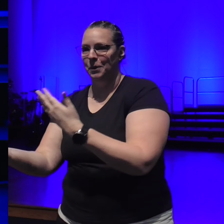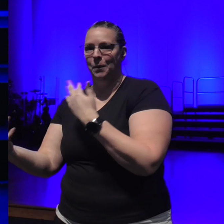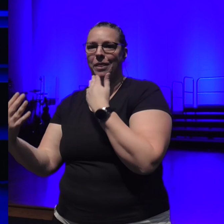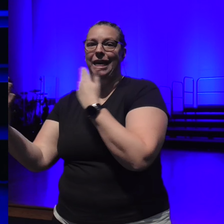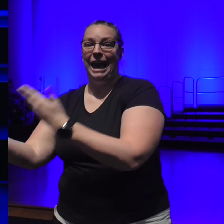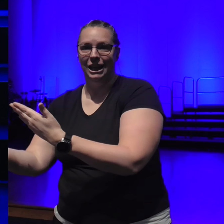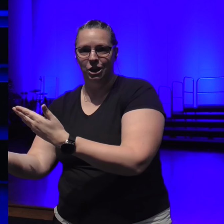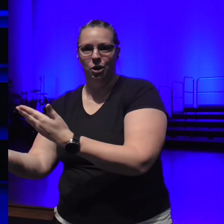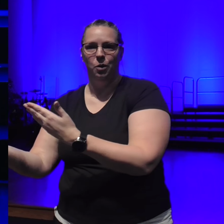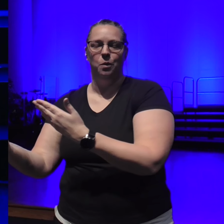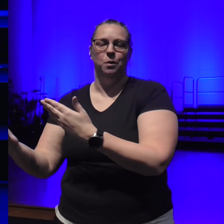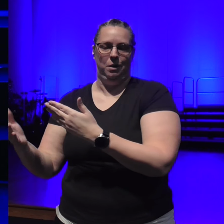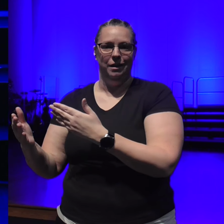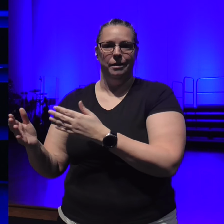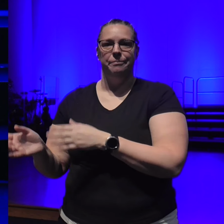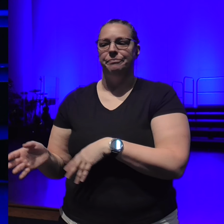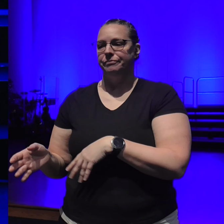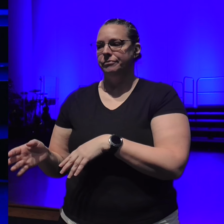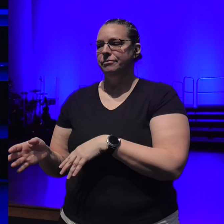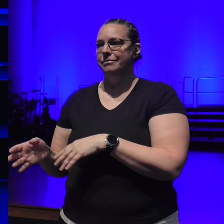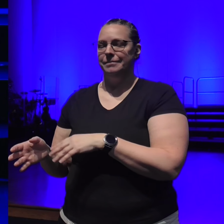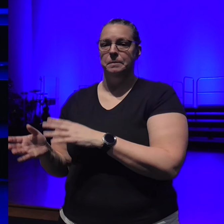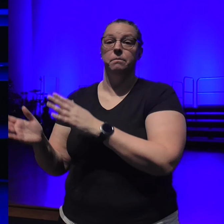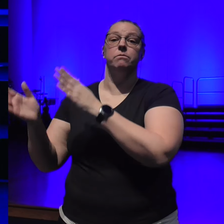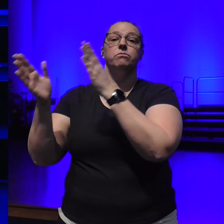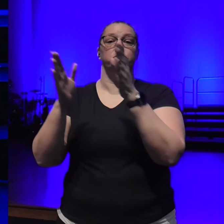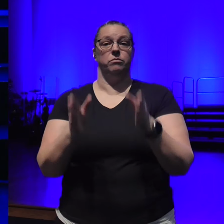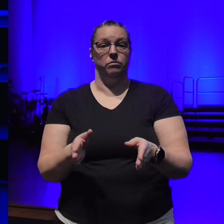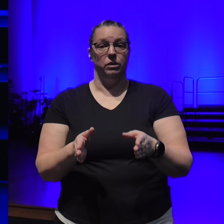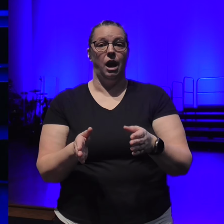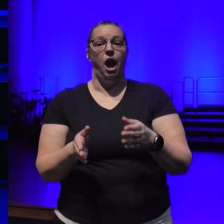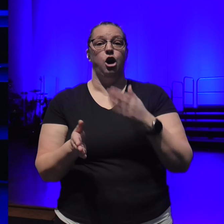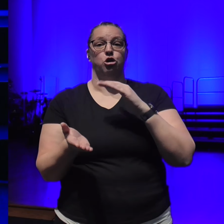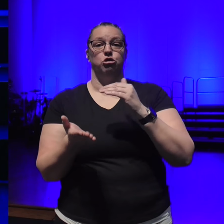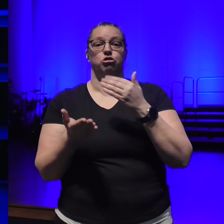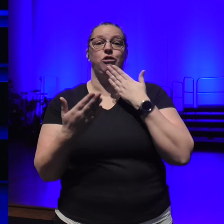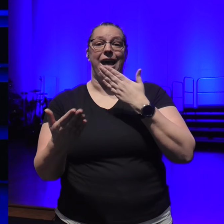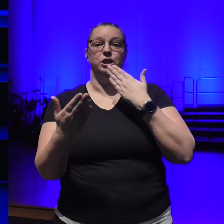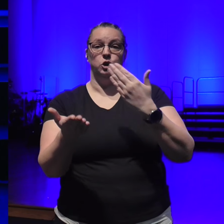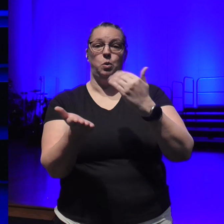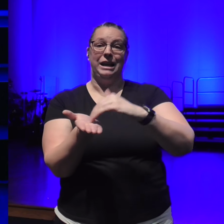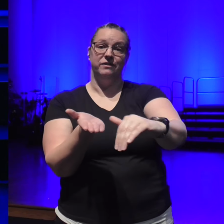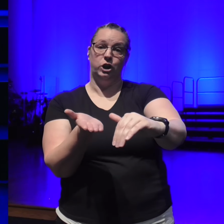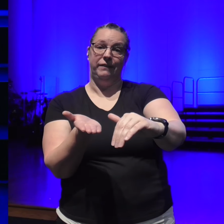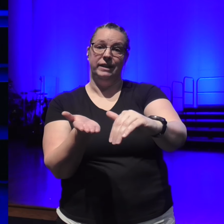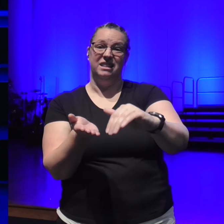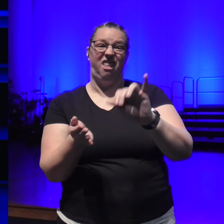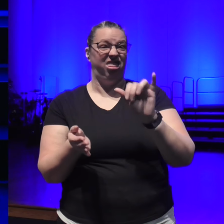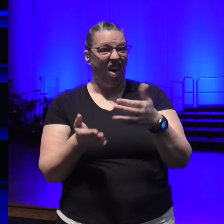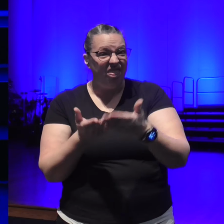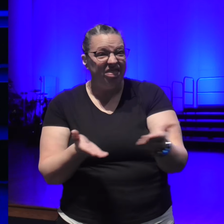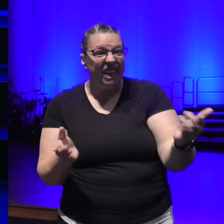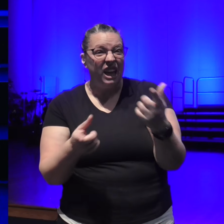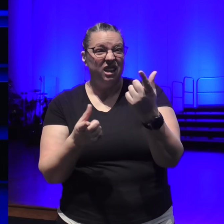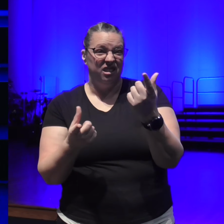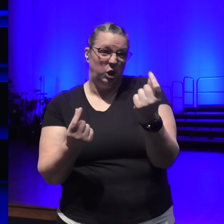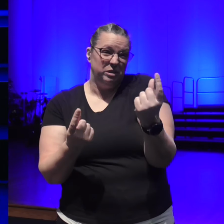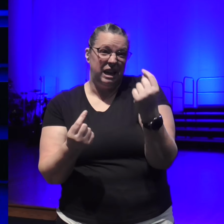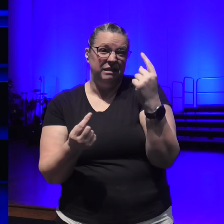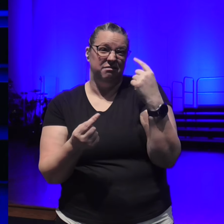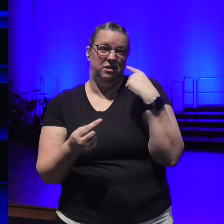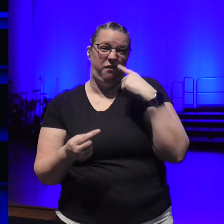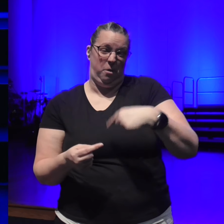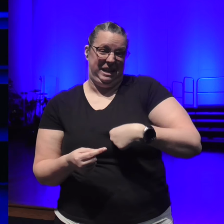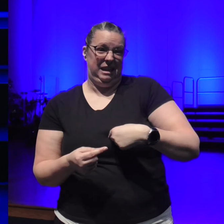you. Gratitude is meditation. Practice gratitude as forgiveness. That thing you did to me, I ain't grateful for that, but I